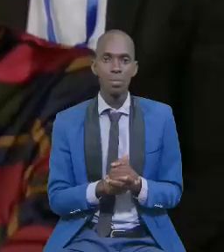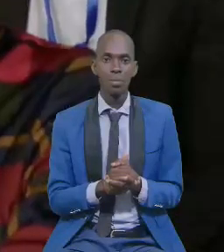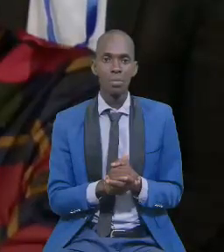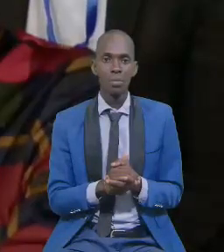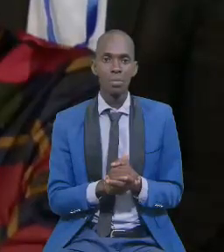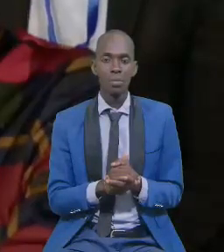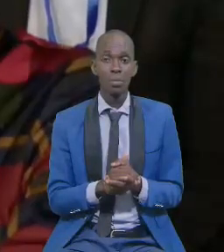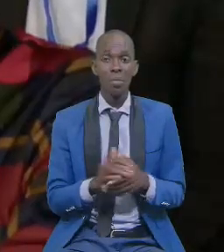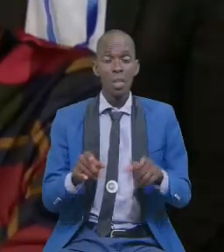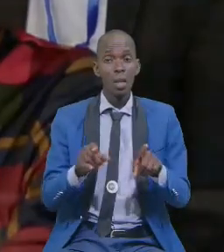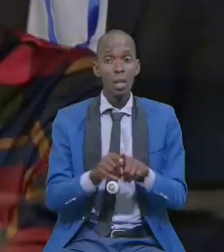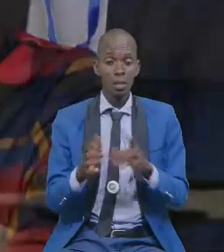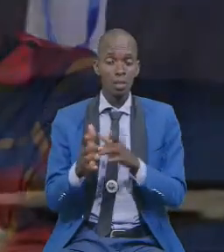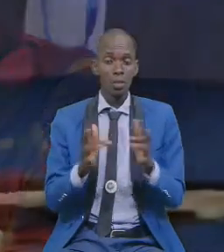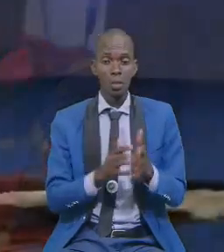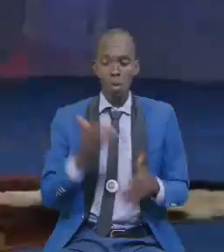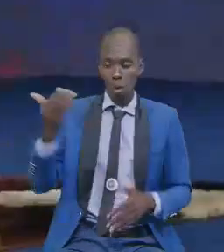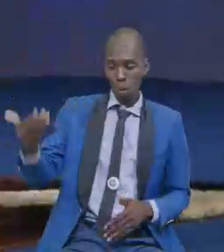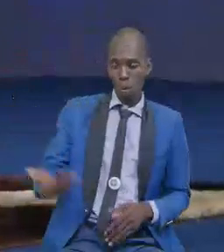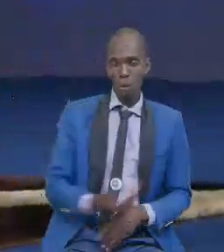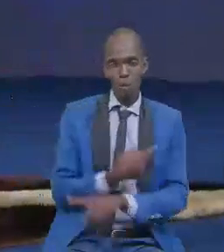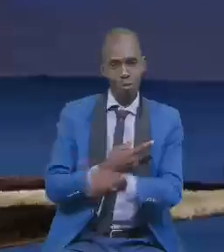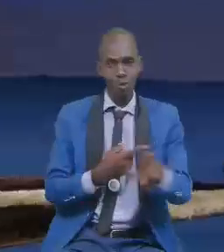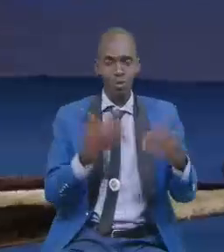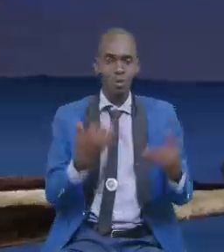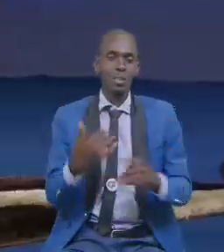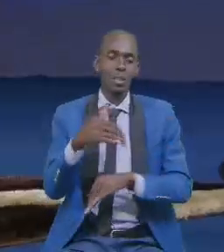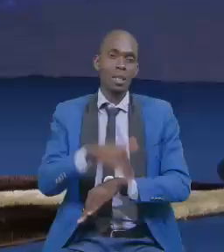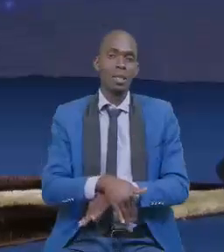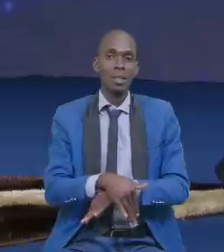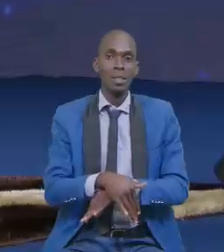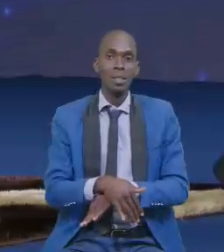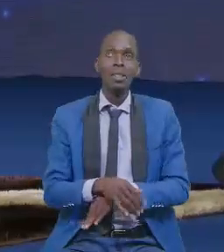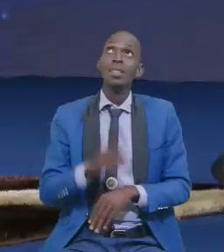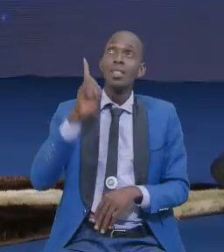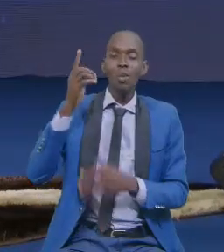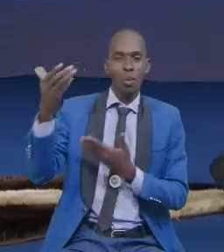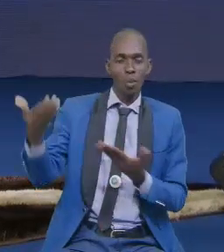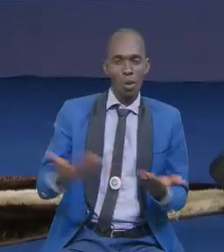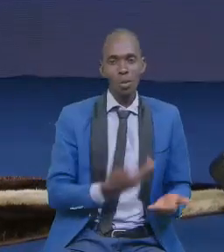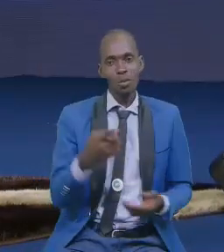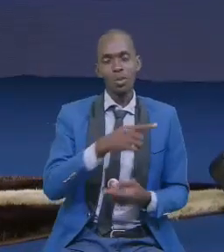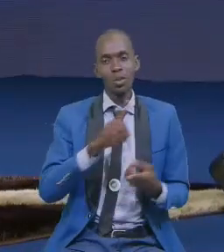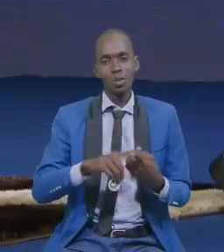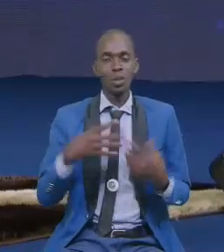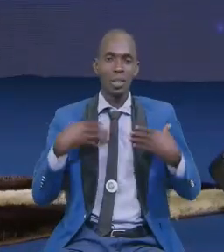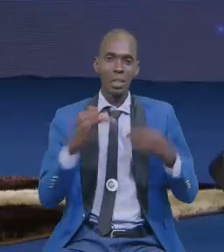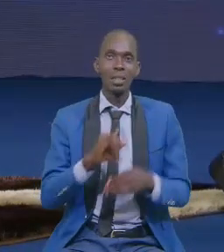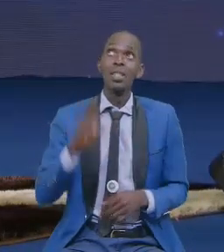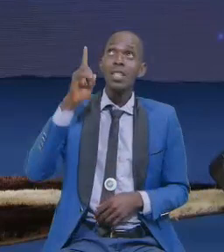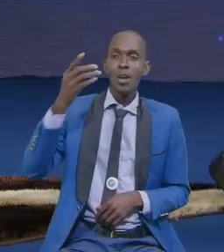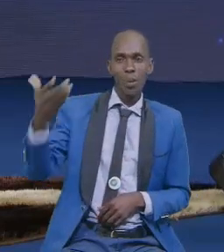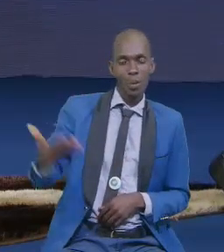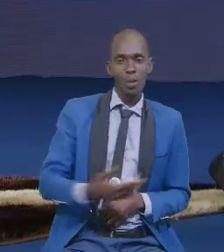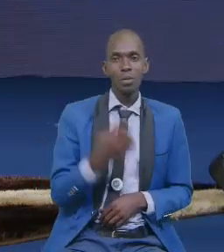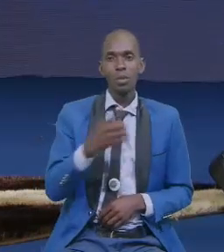As Jesus welcomes you tonight, he welcomes you into healing. He welcomes you into